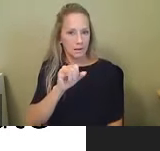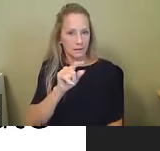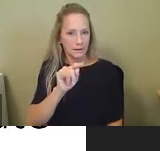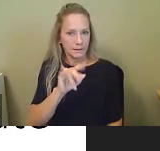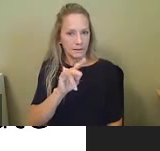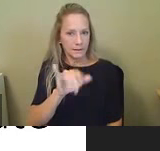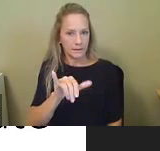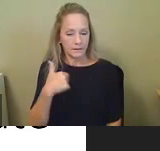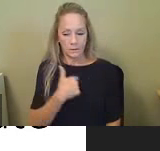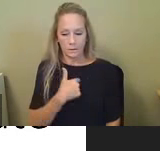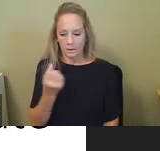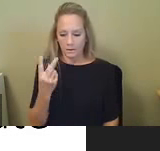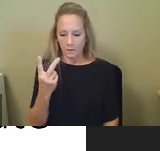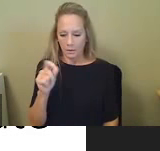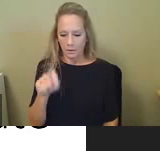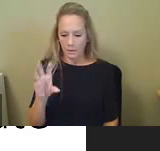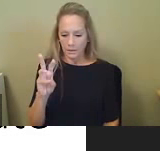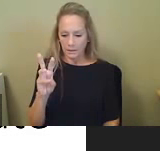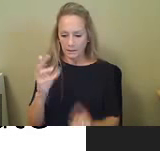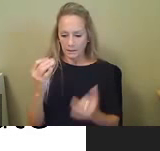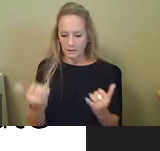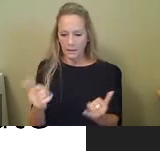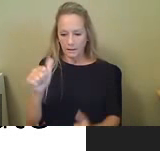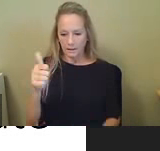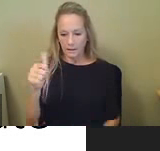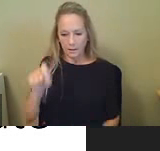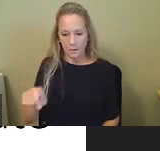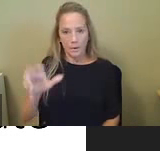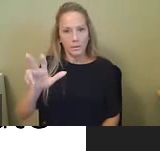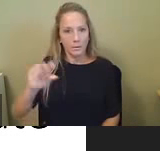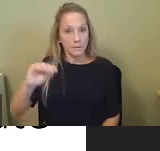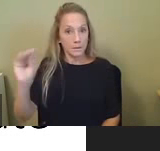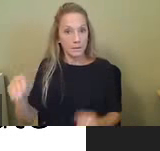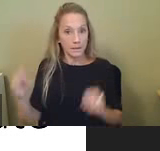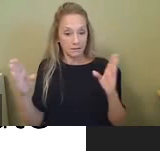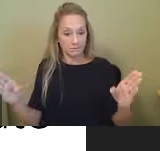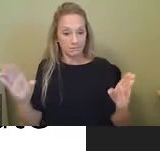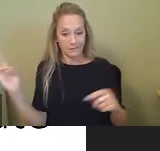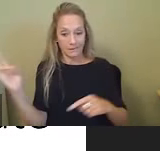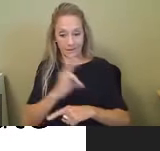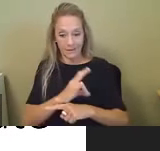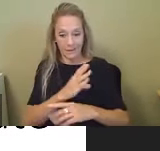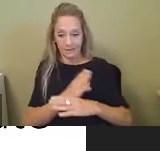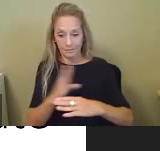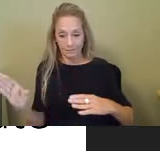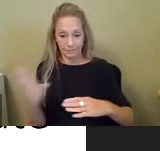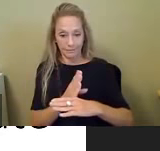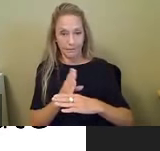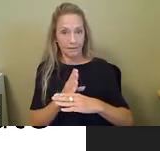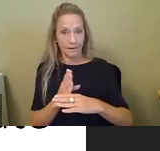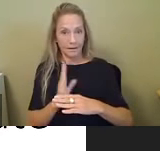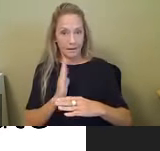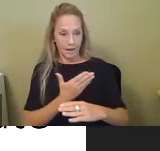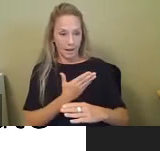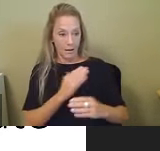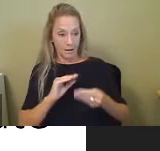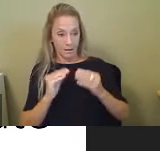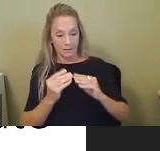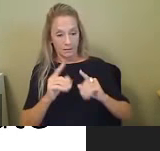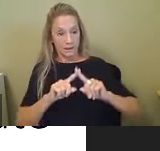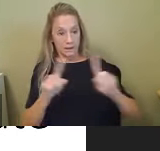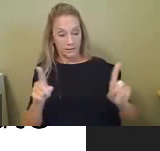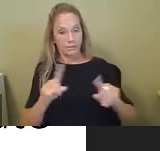from a 12.6 to a 10.3% on a 7-day average. So a little bit of a difference in that data, but the trend